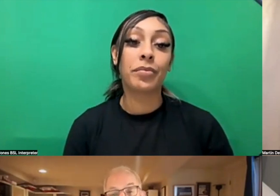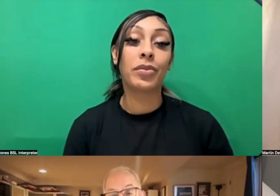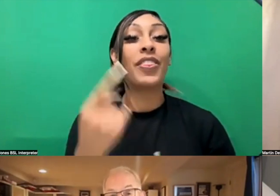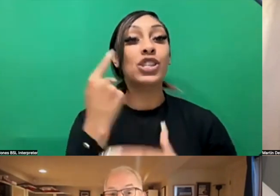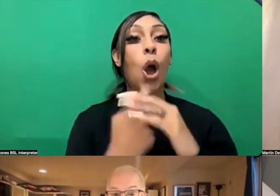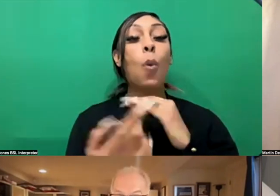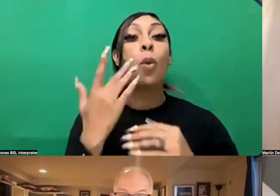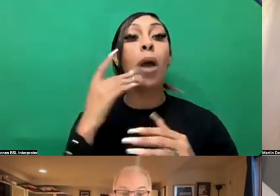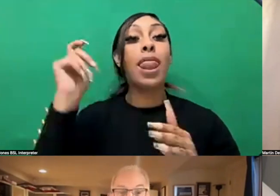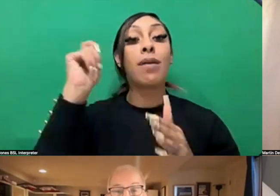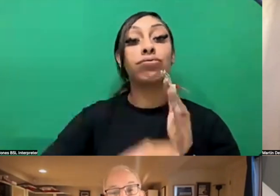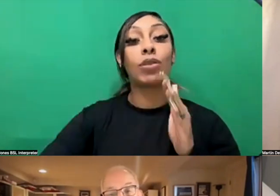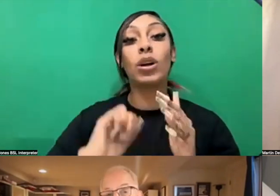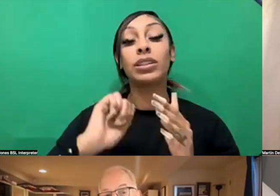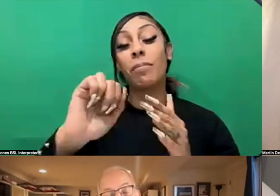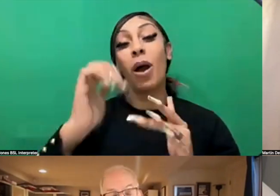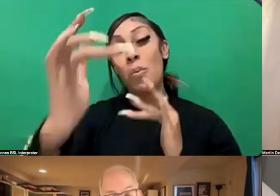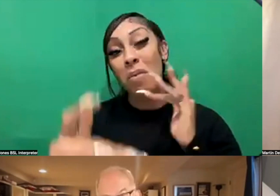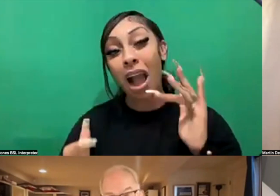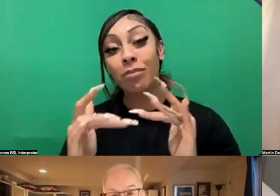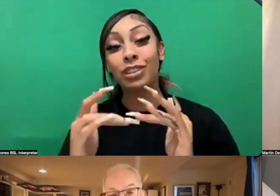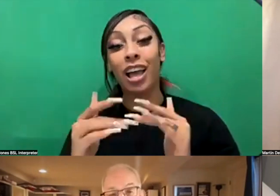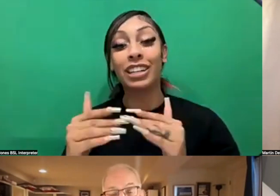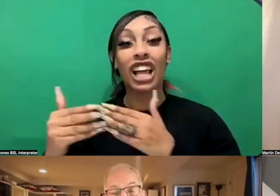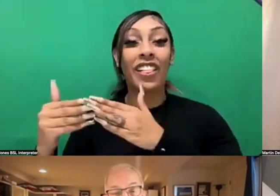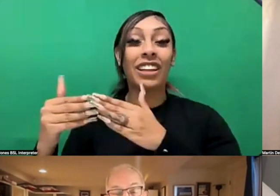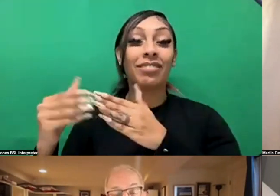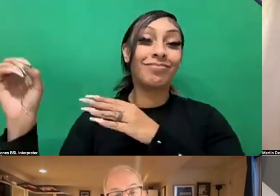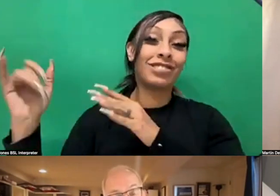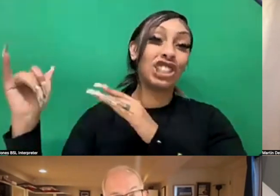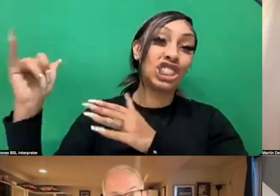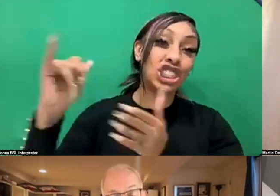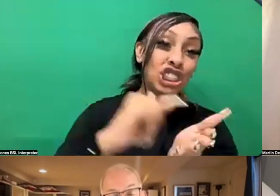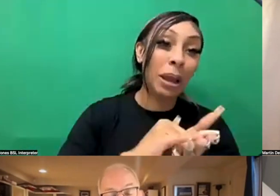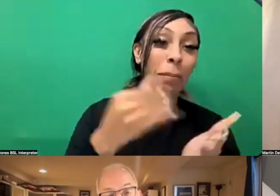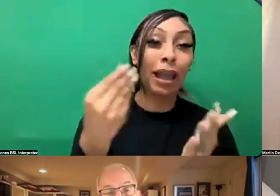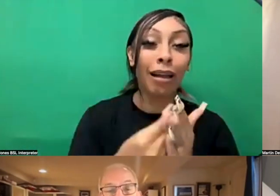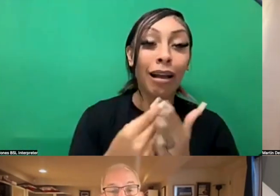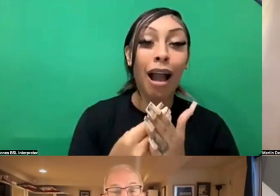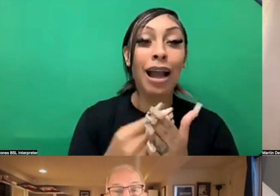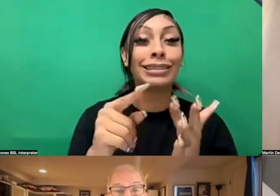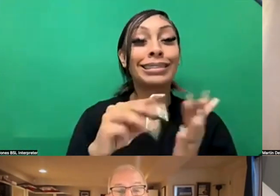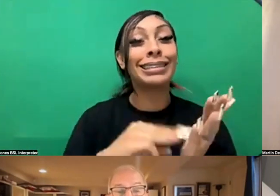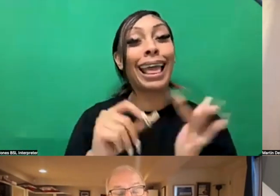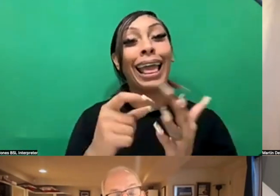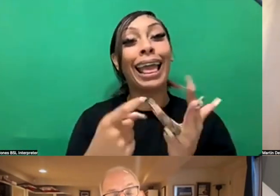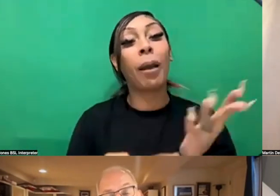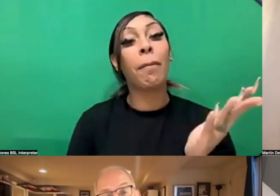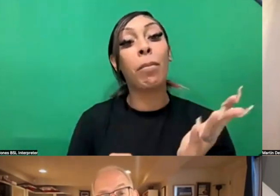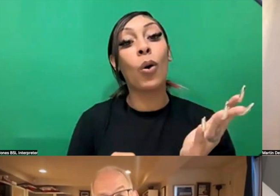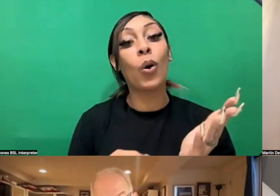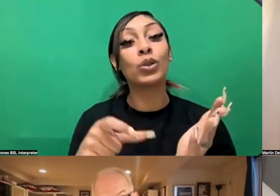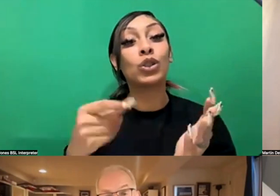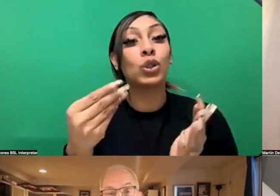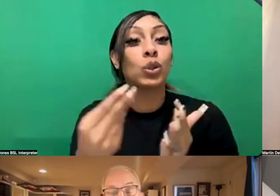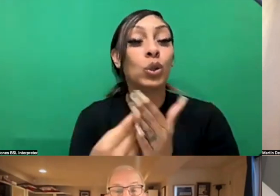which means there's shipping costs, and you still have to have import duty and VAT costs on that. But if anyone